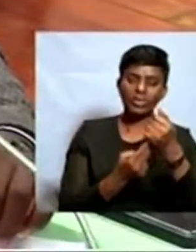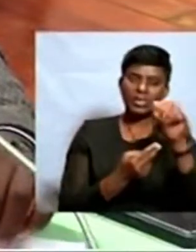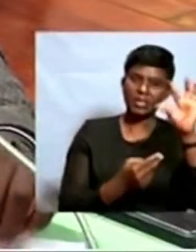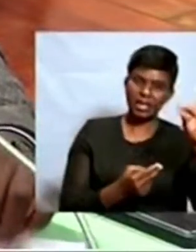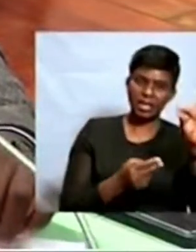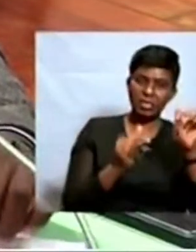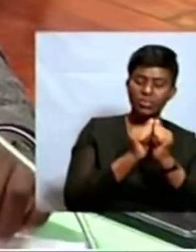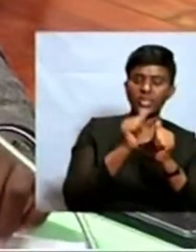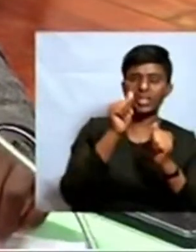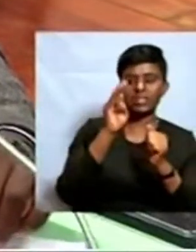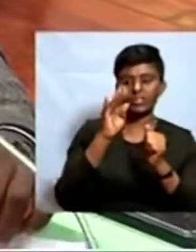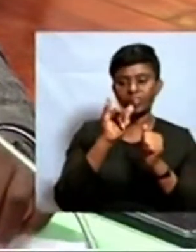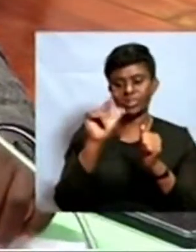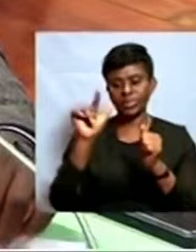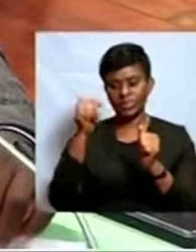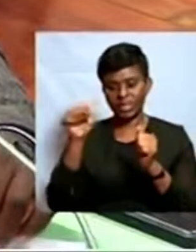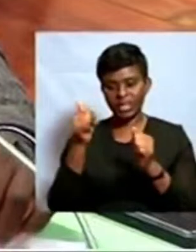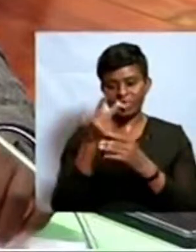Bill 10.